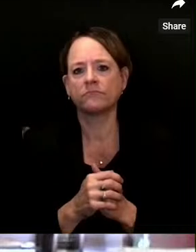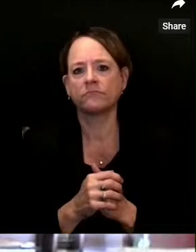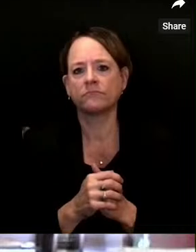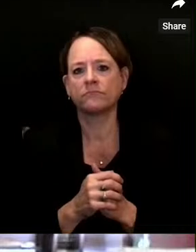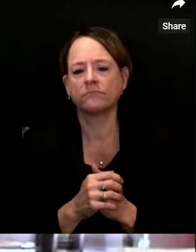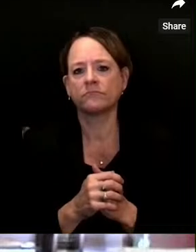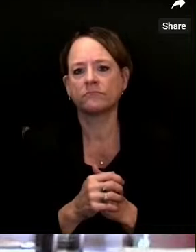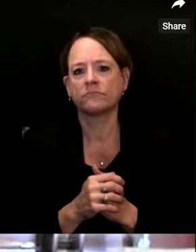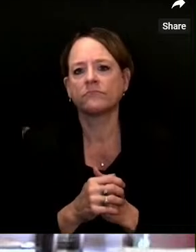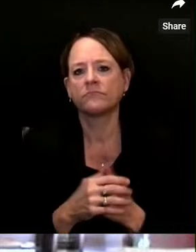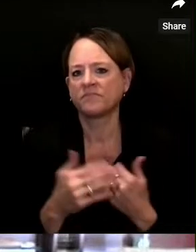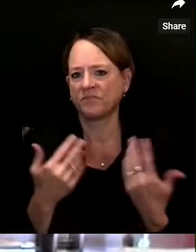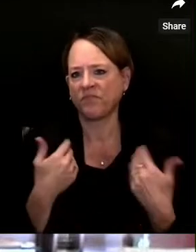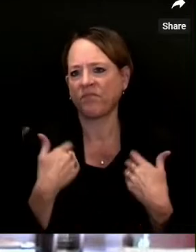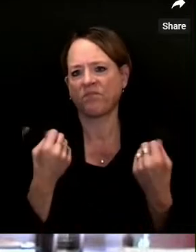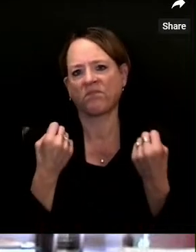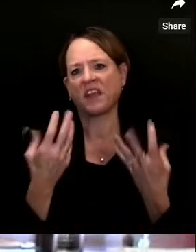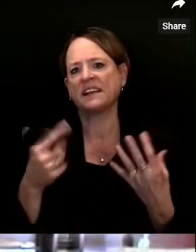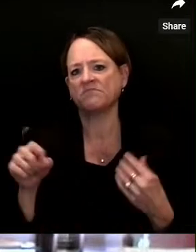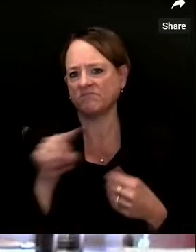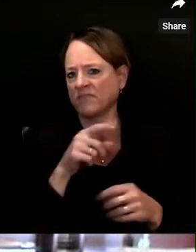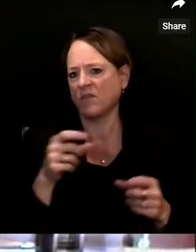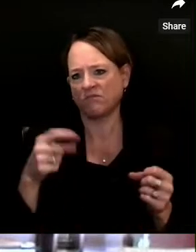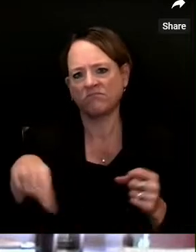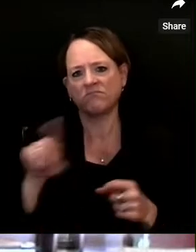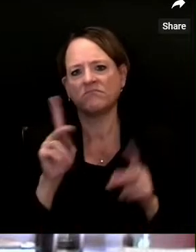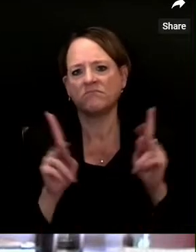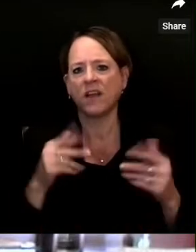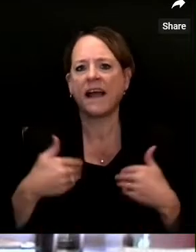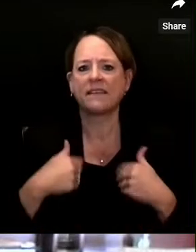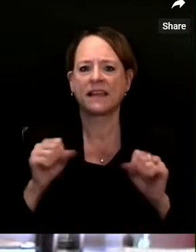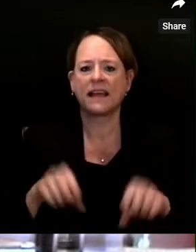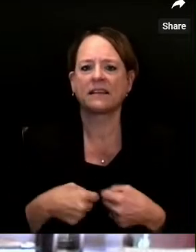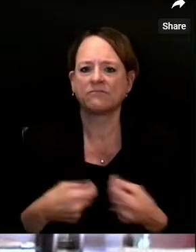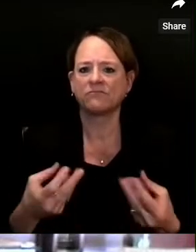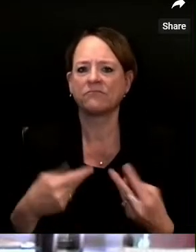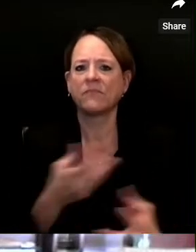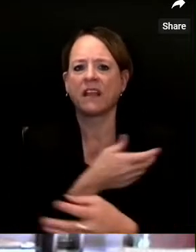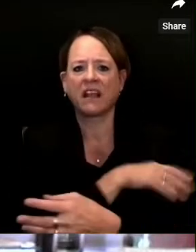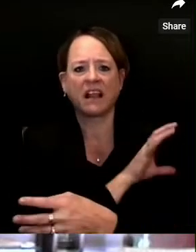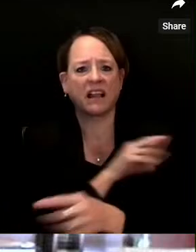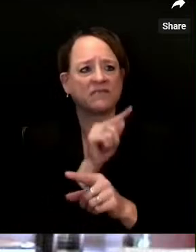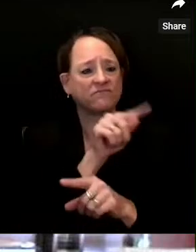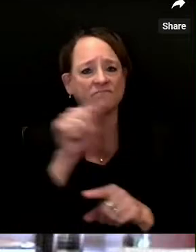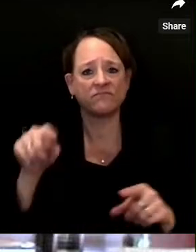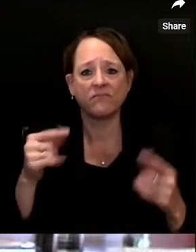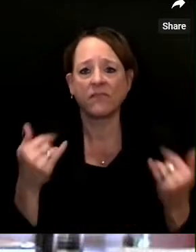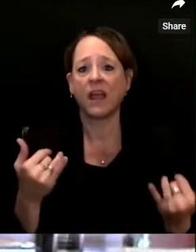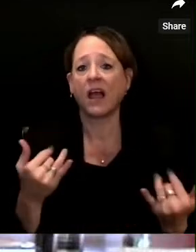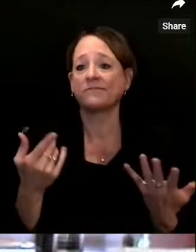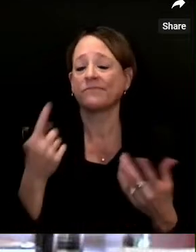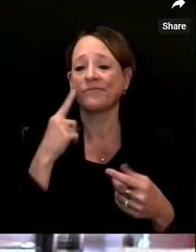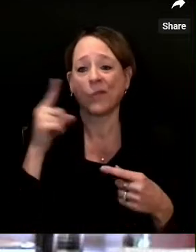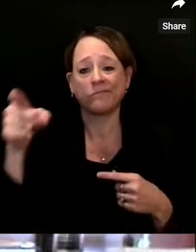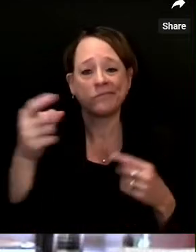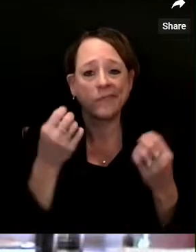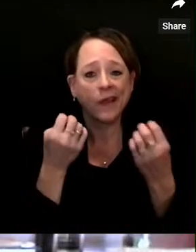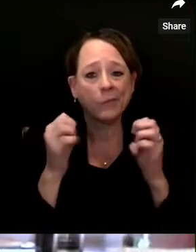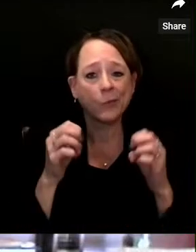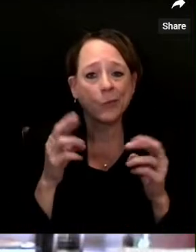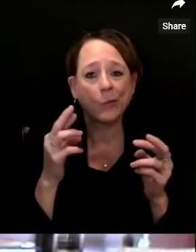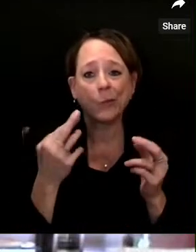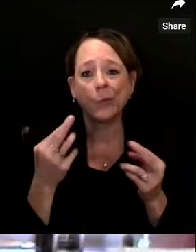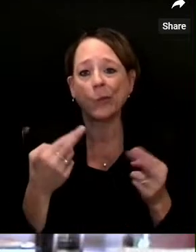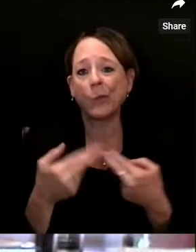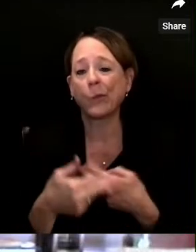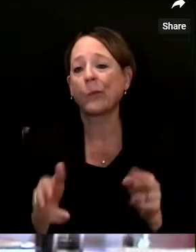making sure that vaccine is more available in emergency departments, in urgent care settings, in primary care